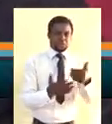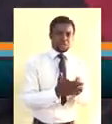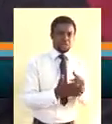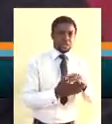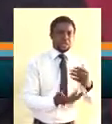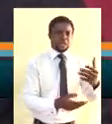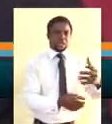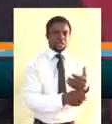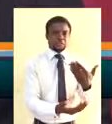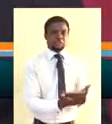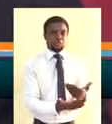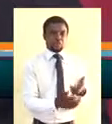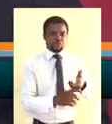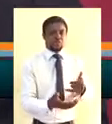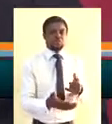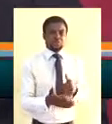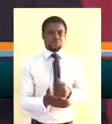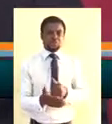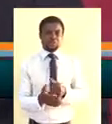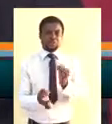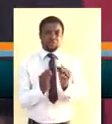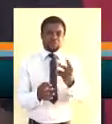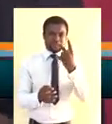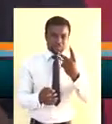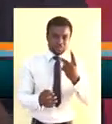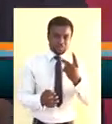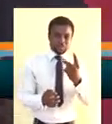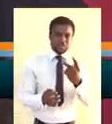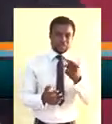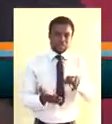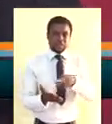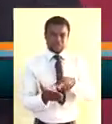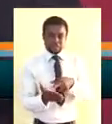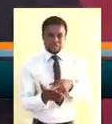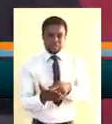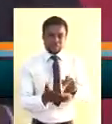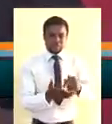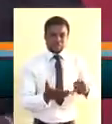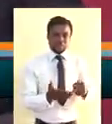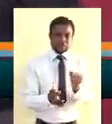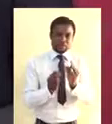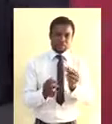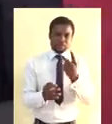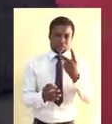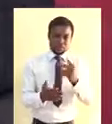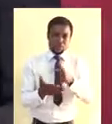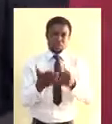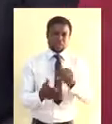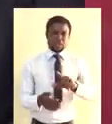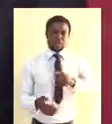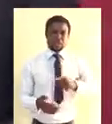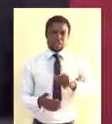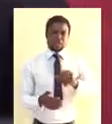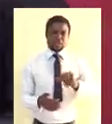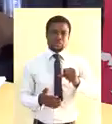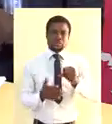that. It's an avenue for students to become entrepreneurs. Okay. Okay. And if you look at the reading part, if you look at what Lagos State government,